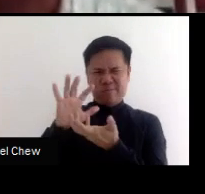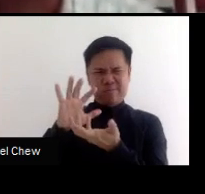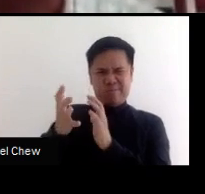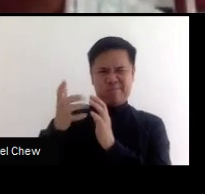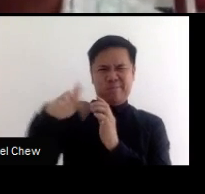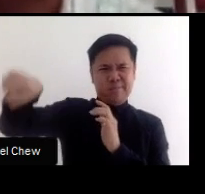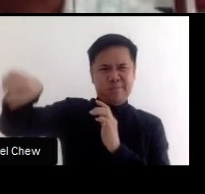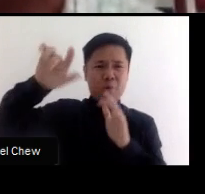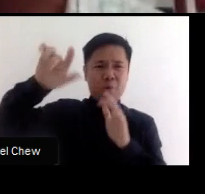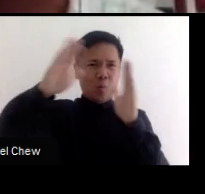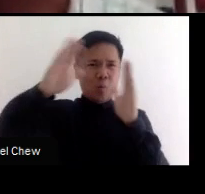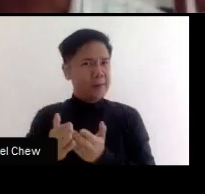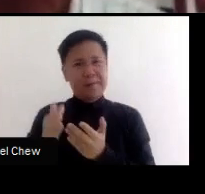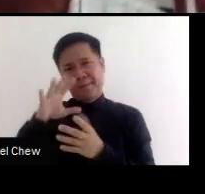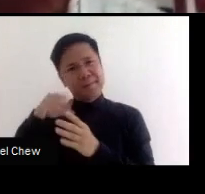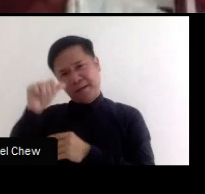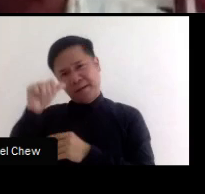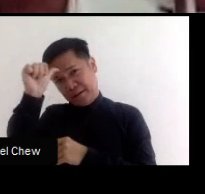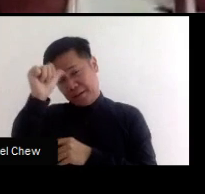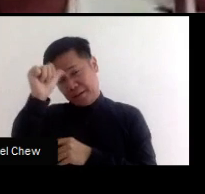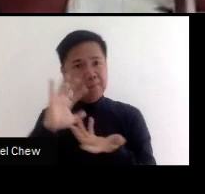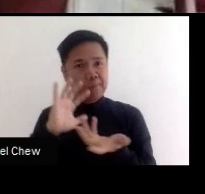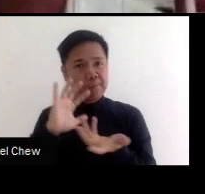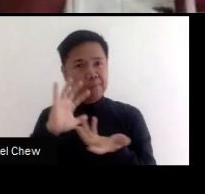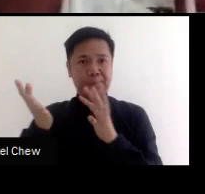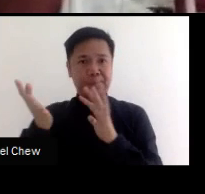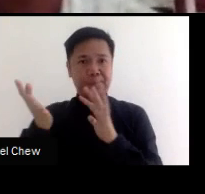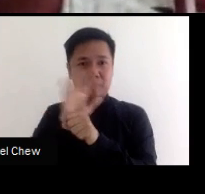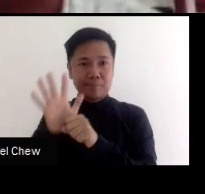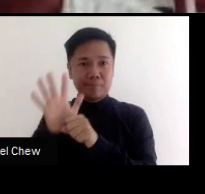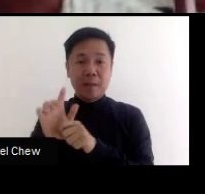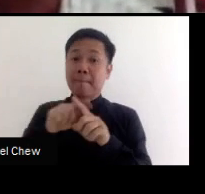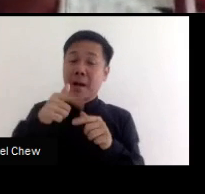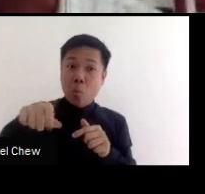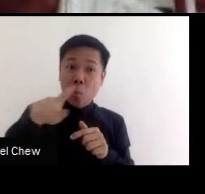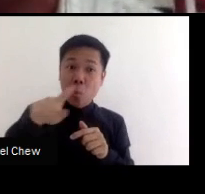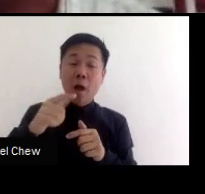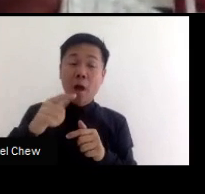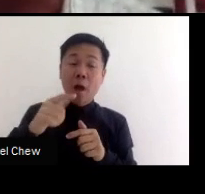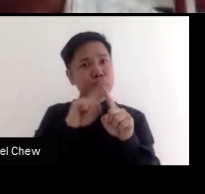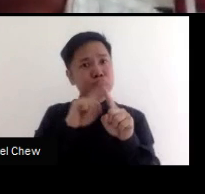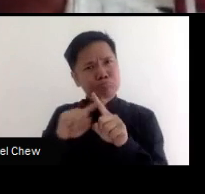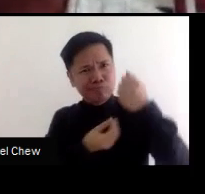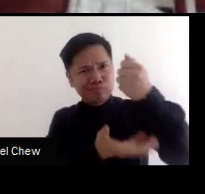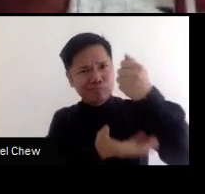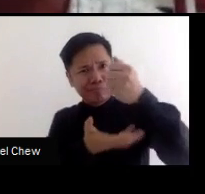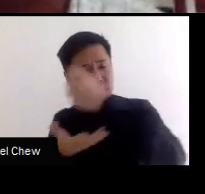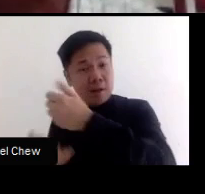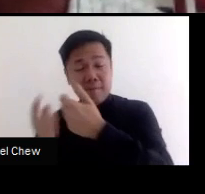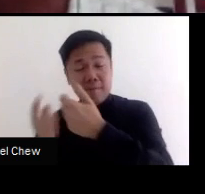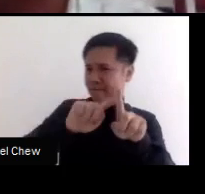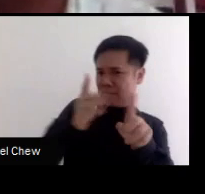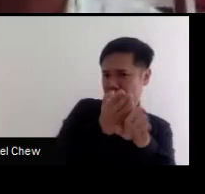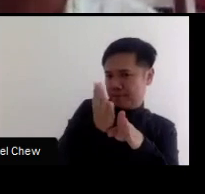India accords very high priority in terms of policy and financial allocations to the health and education sector, as well as the other social sectors